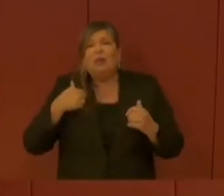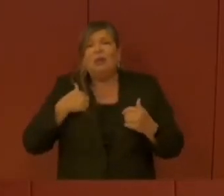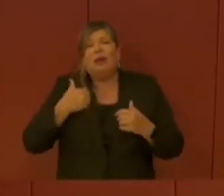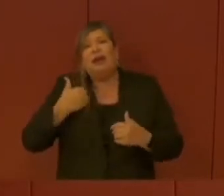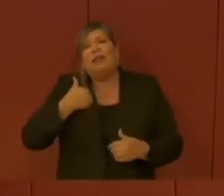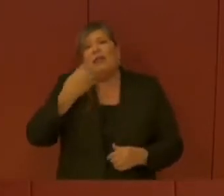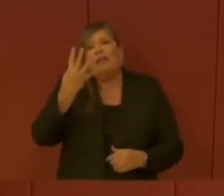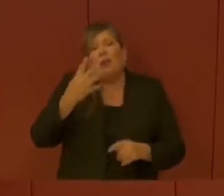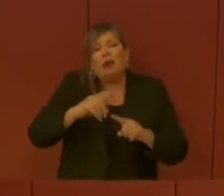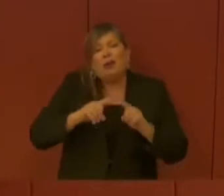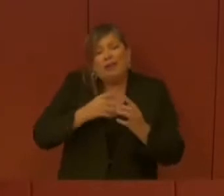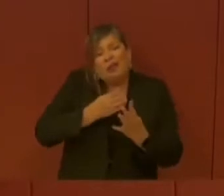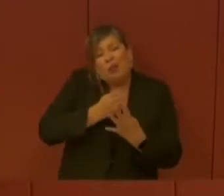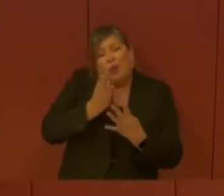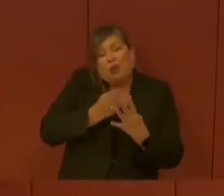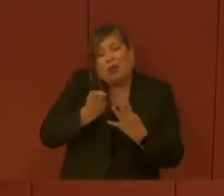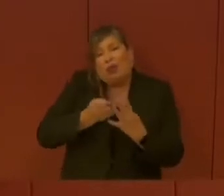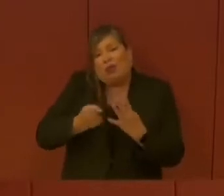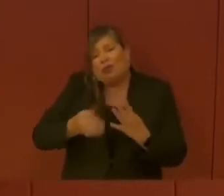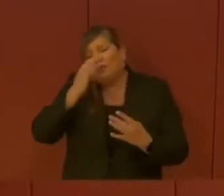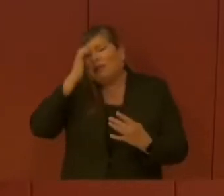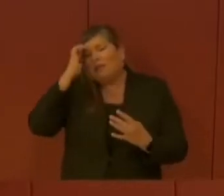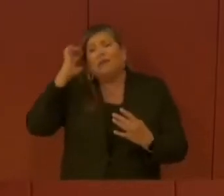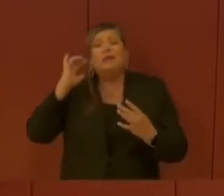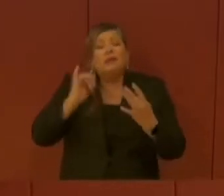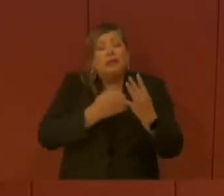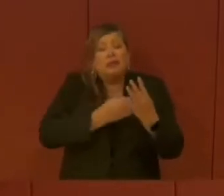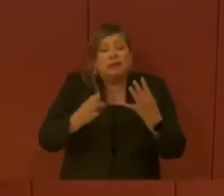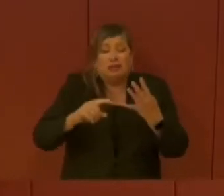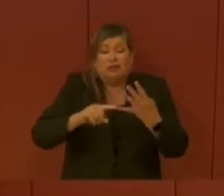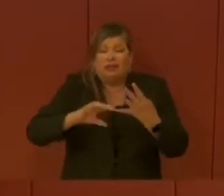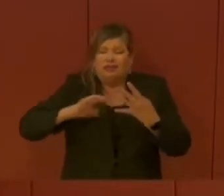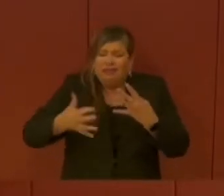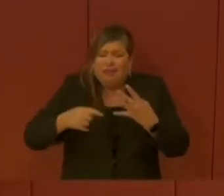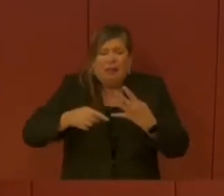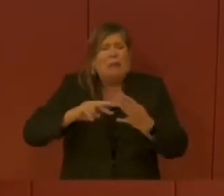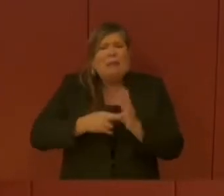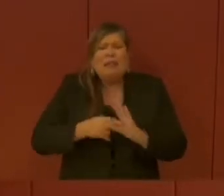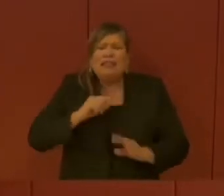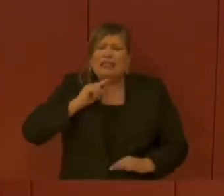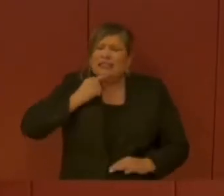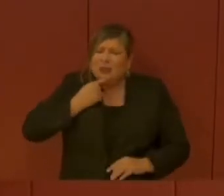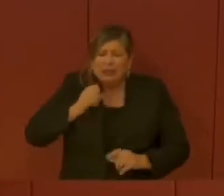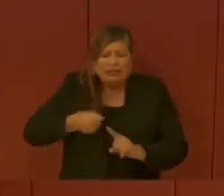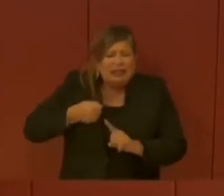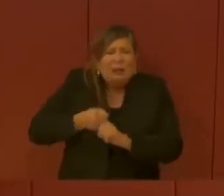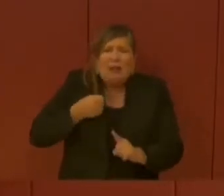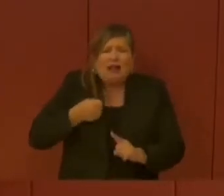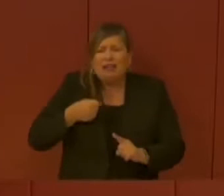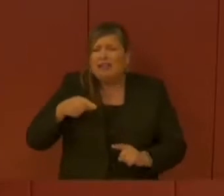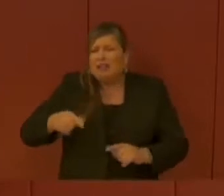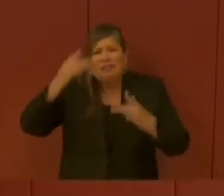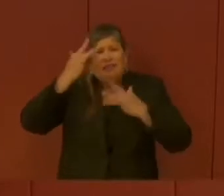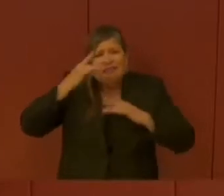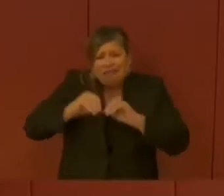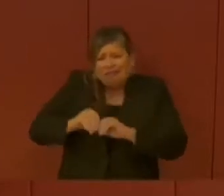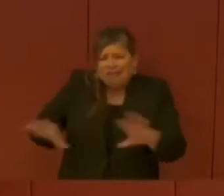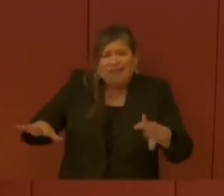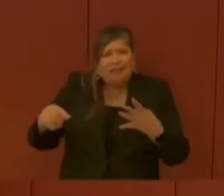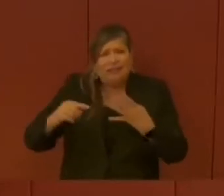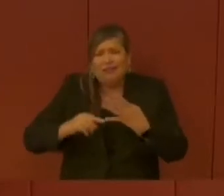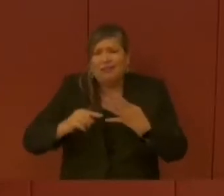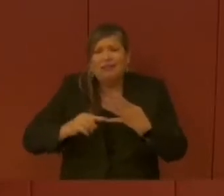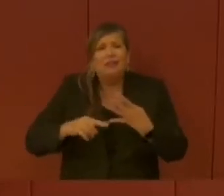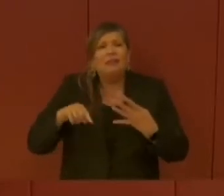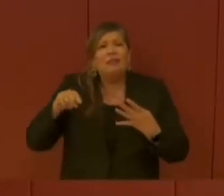four quartiles, the lowest quartile being the most impacted with the disease burden, most impacted